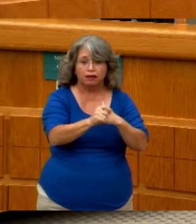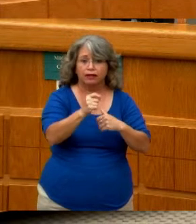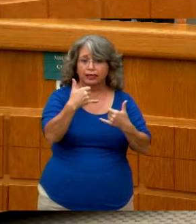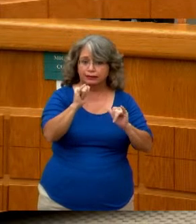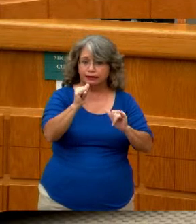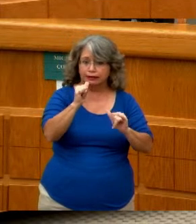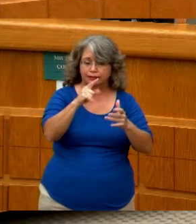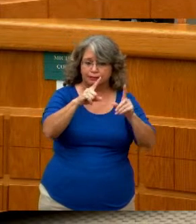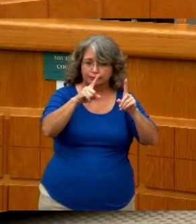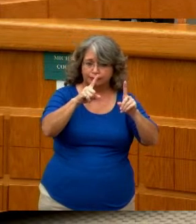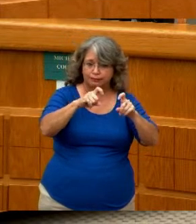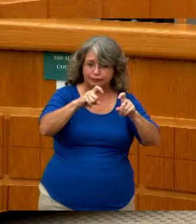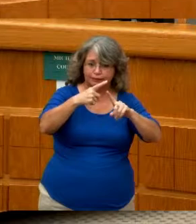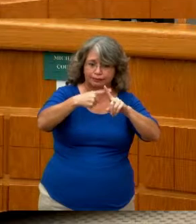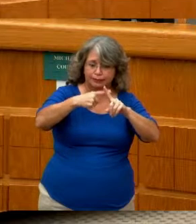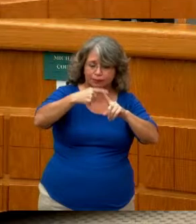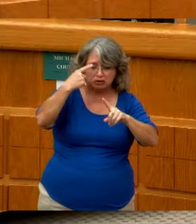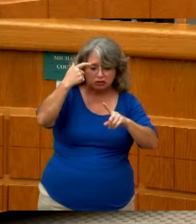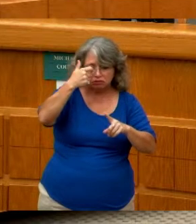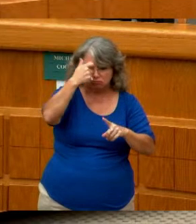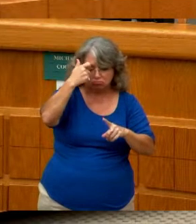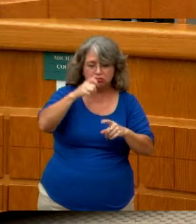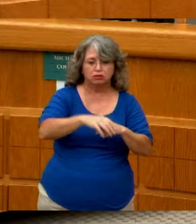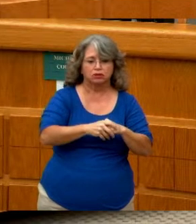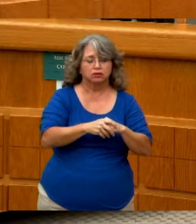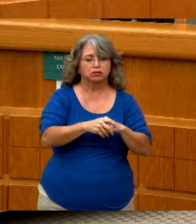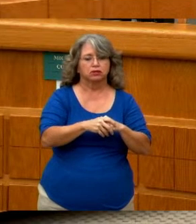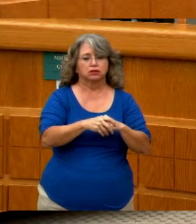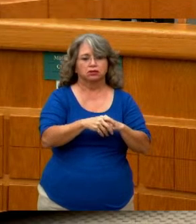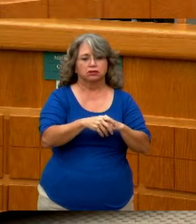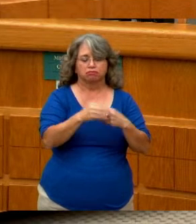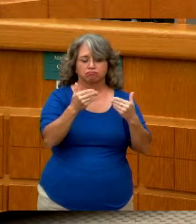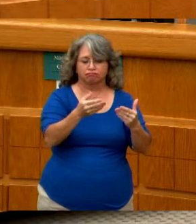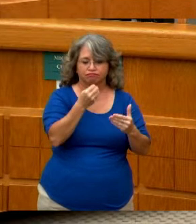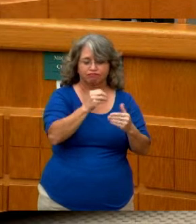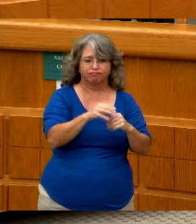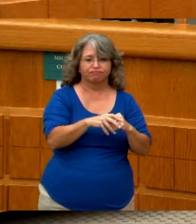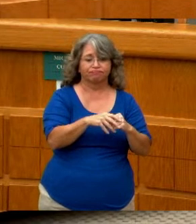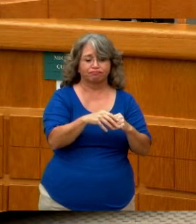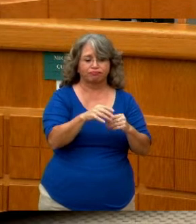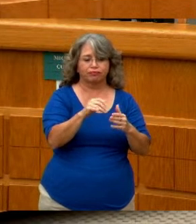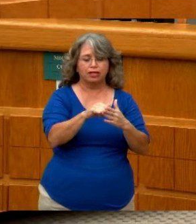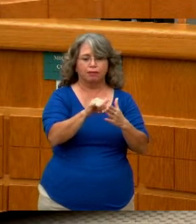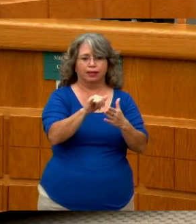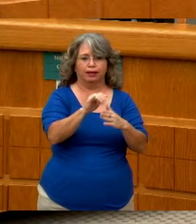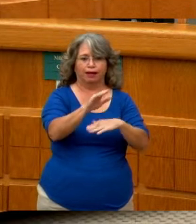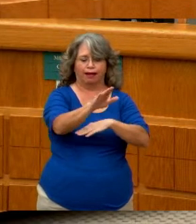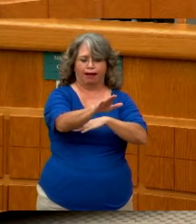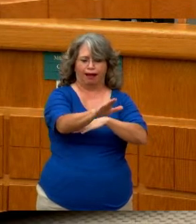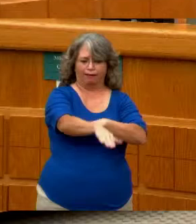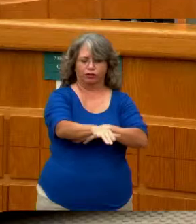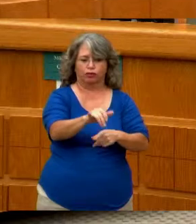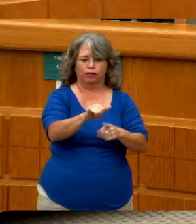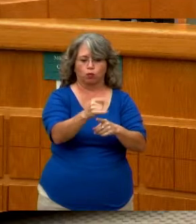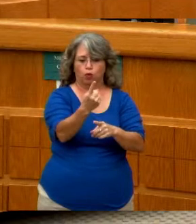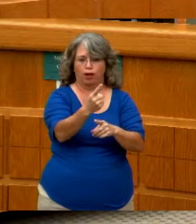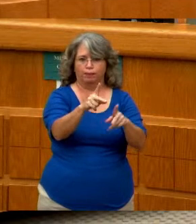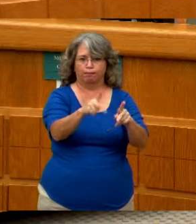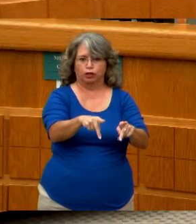luncheon. But Friday, one of them tested positive, and so the other 3 are now in